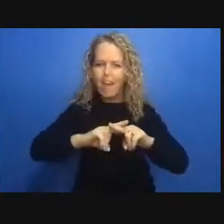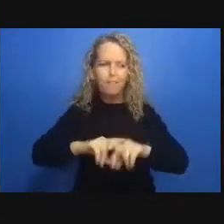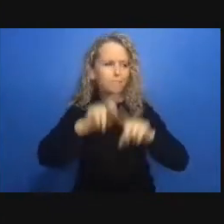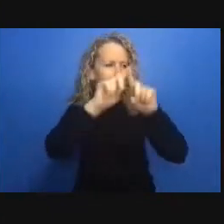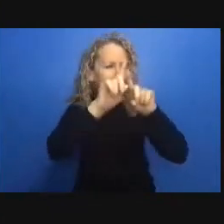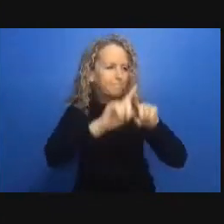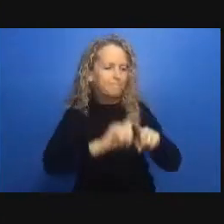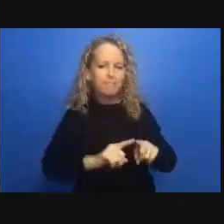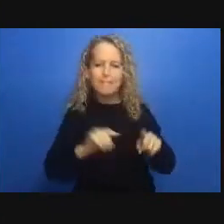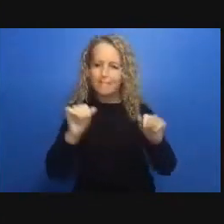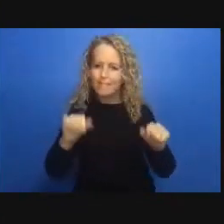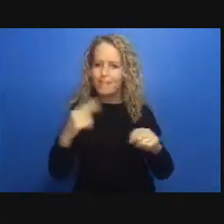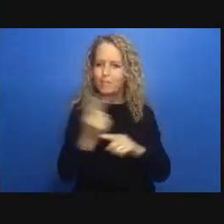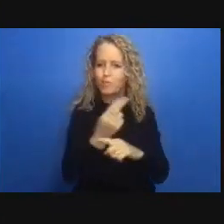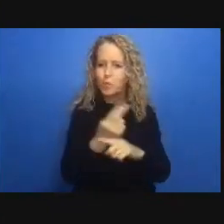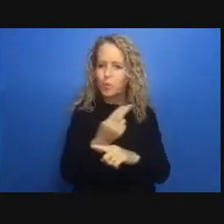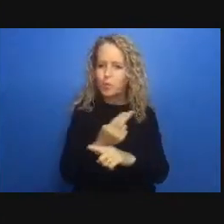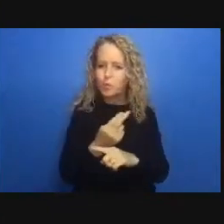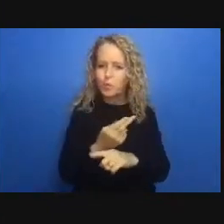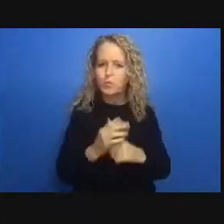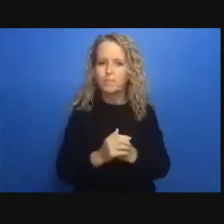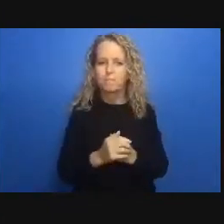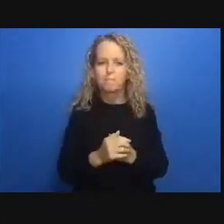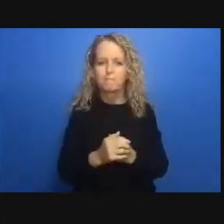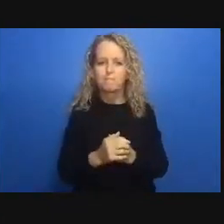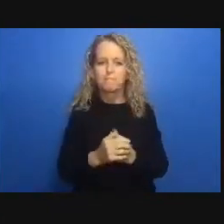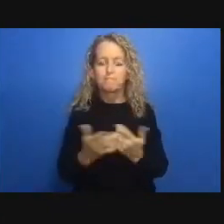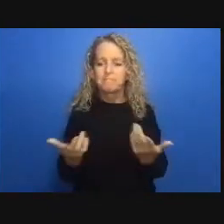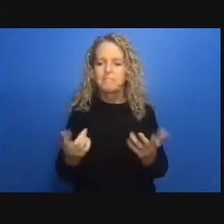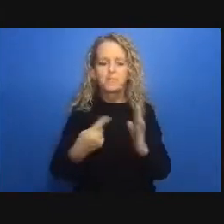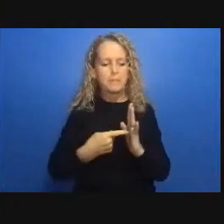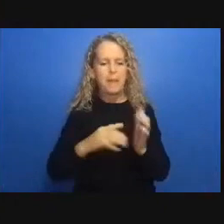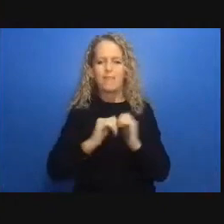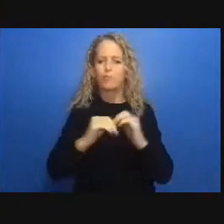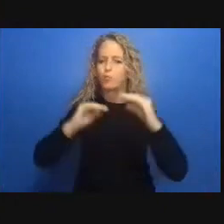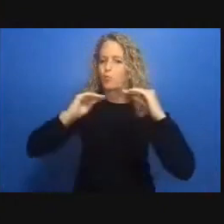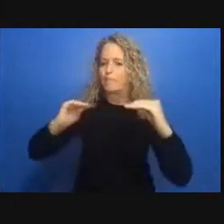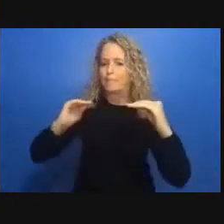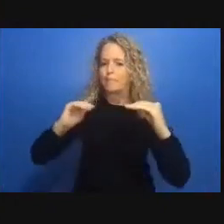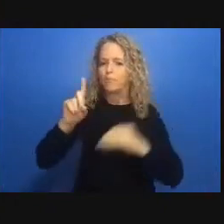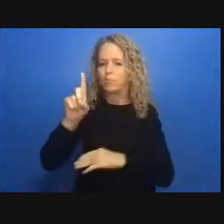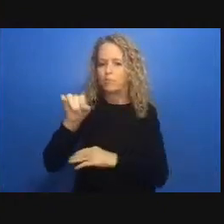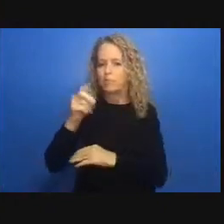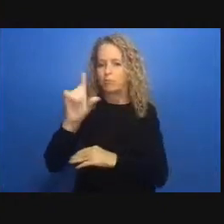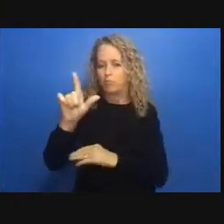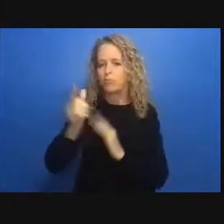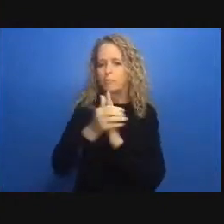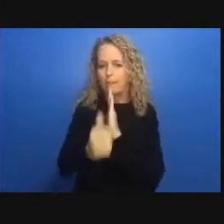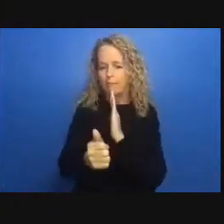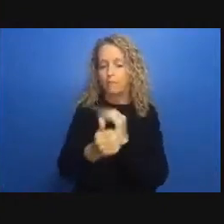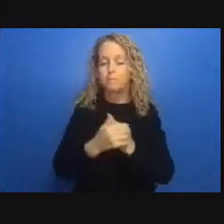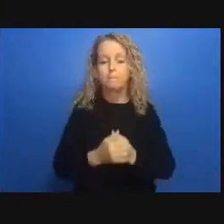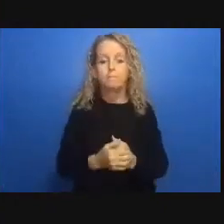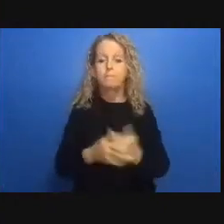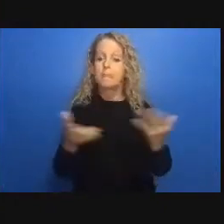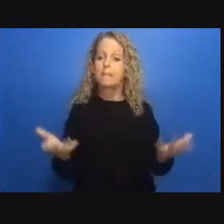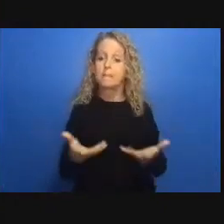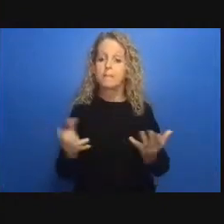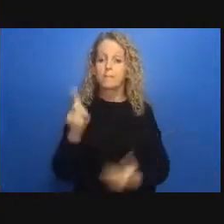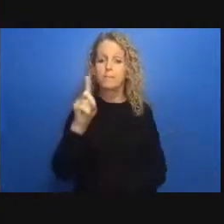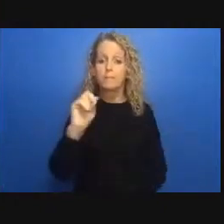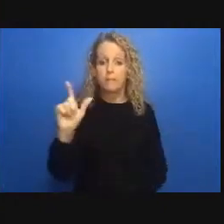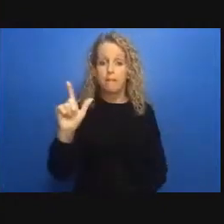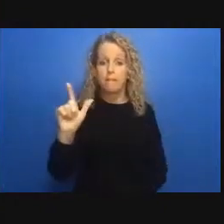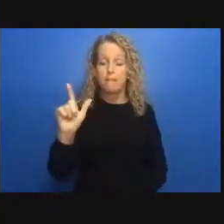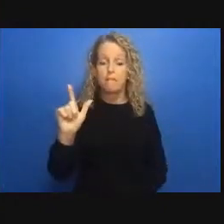do in terms of how we teach people digital skills. So for example, here at the university, we're working to